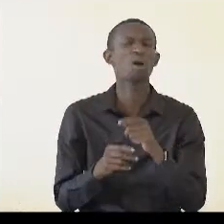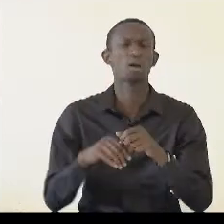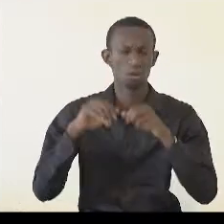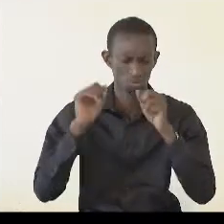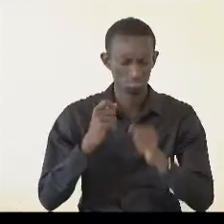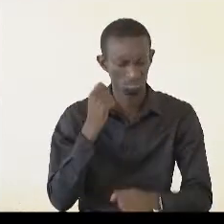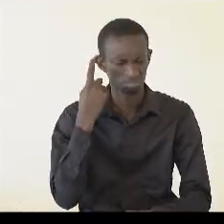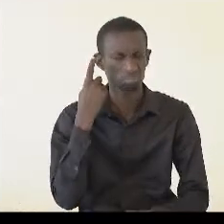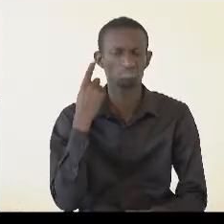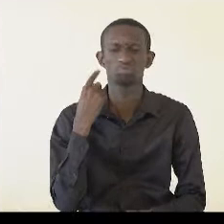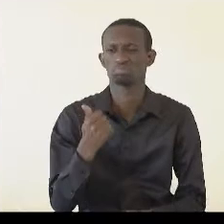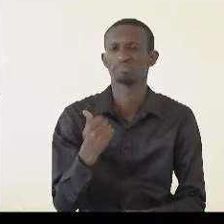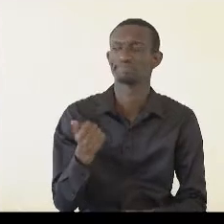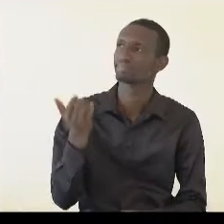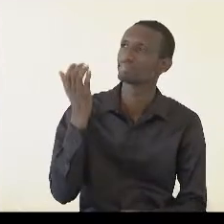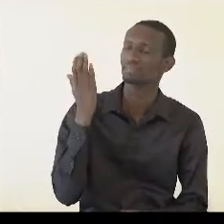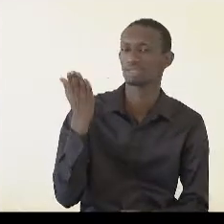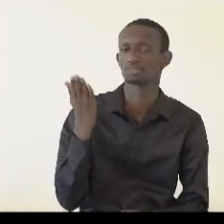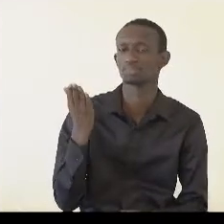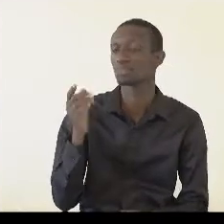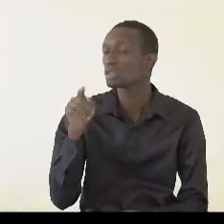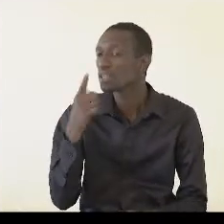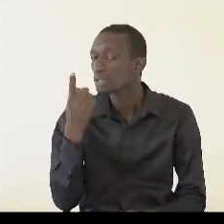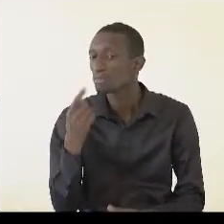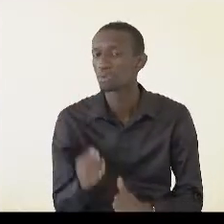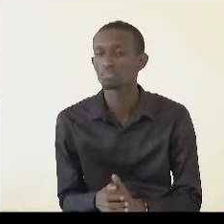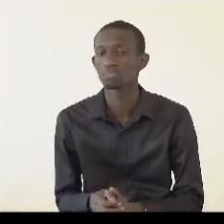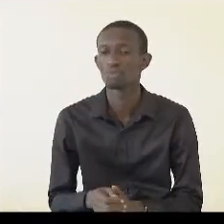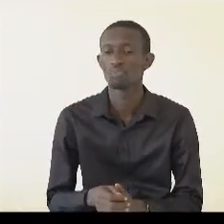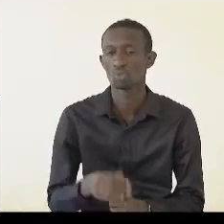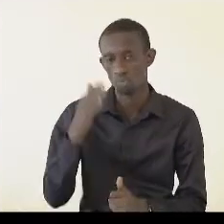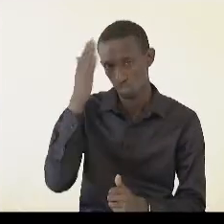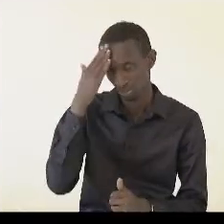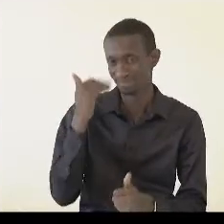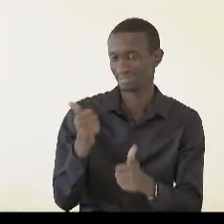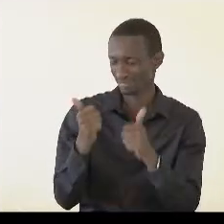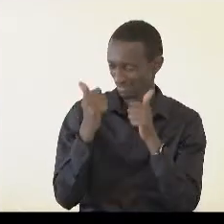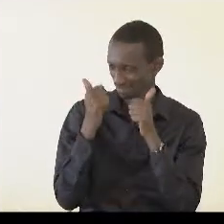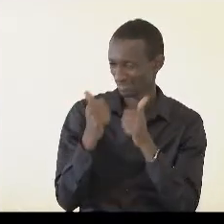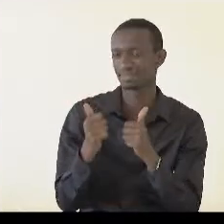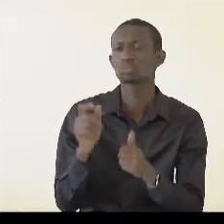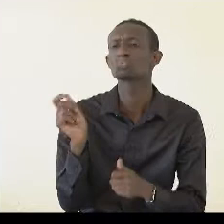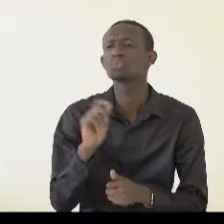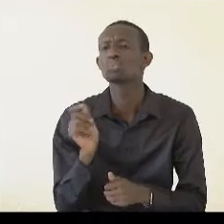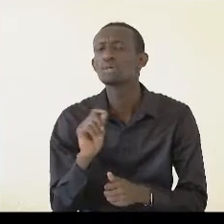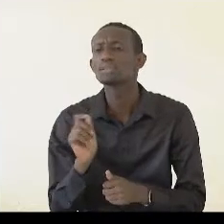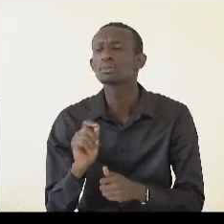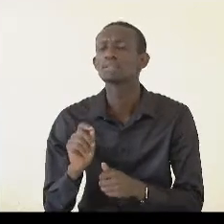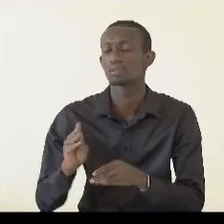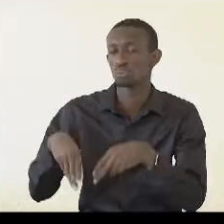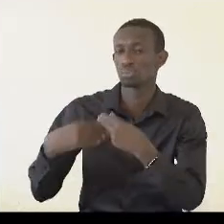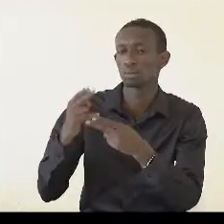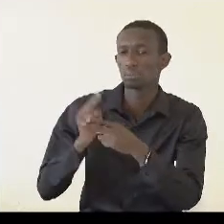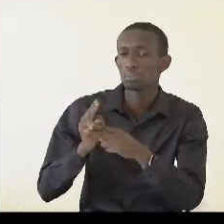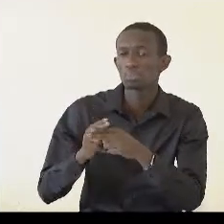this. 1, you'll be able to write and name some aromatic carboxylic acids. 2,